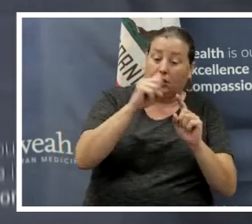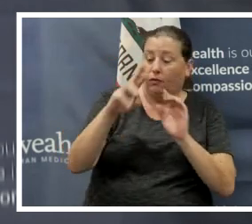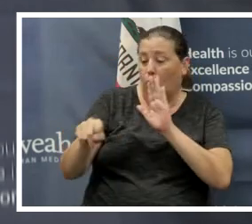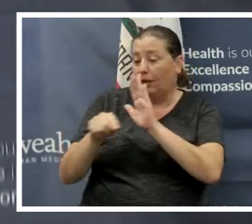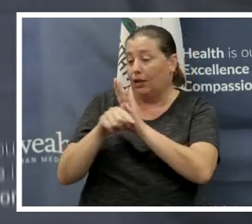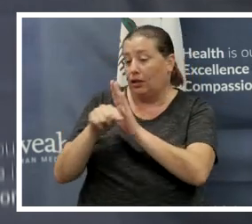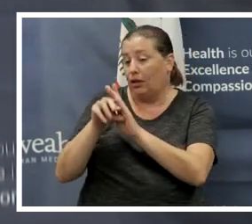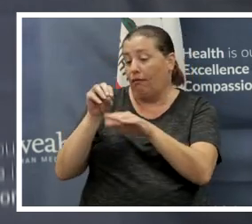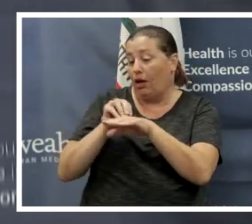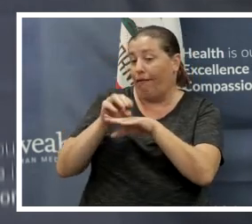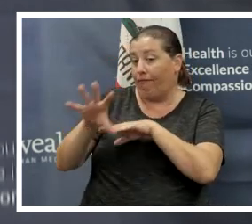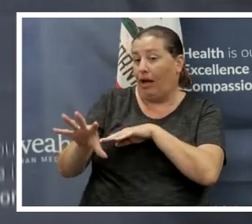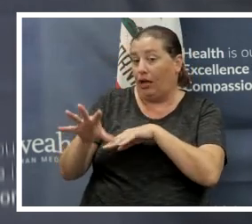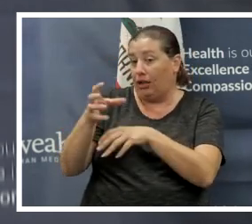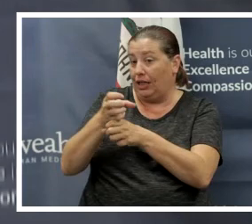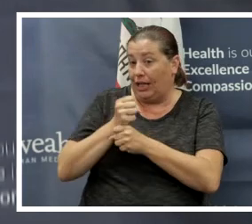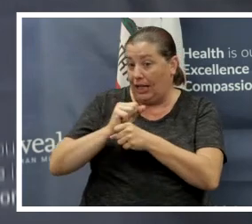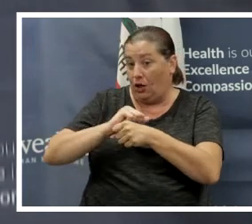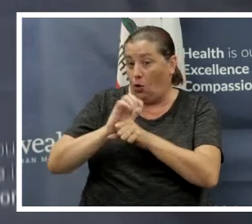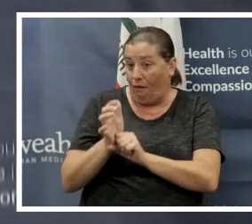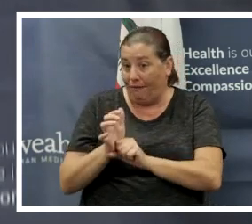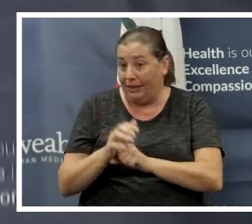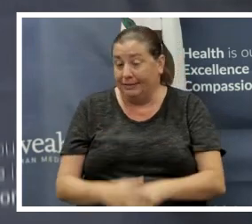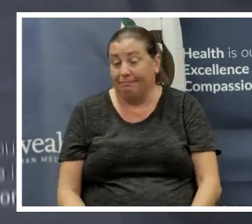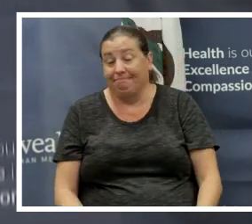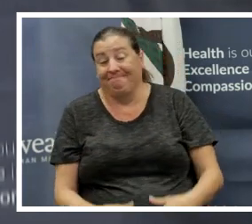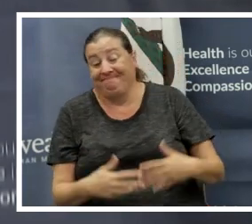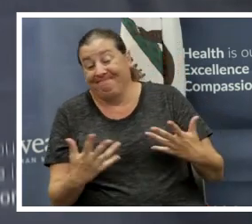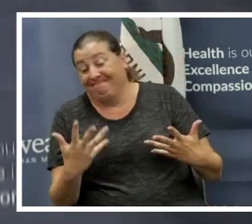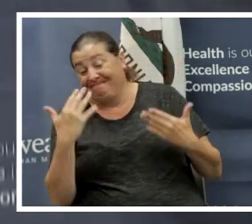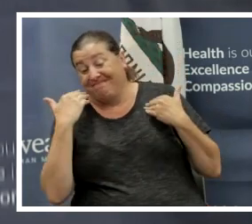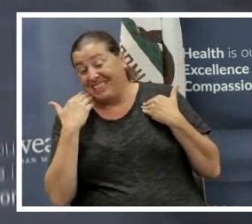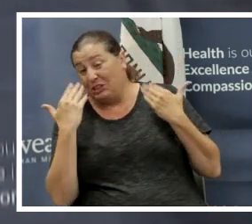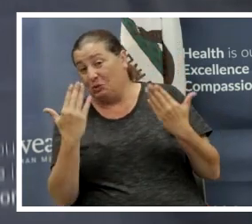a potential COVID-19 infection? I don't know.